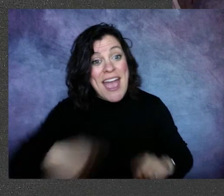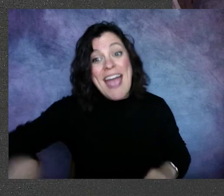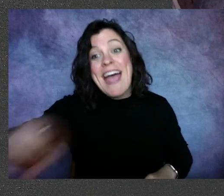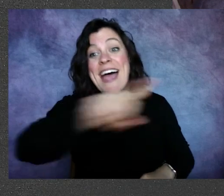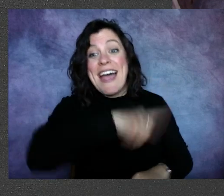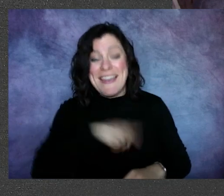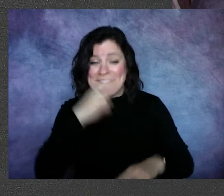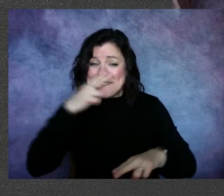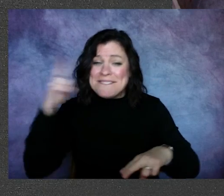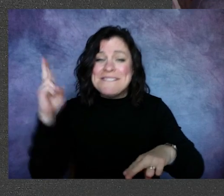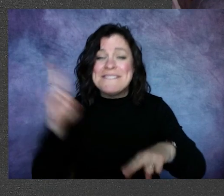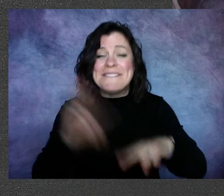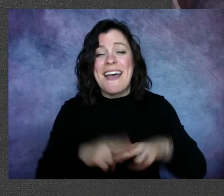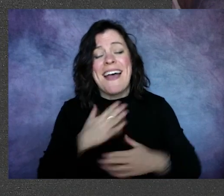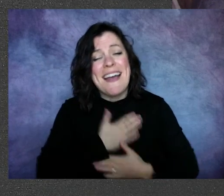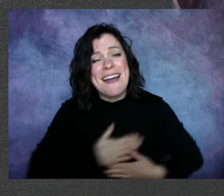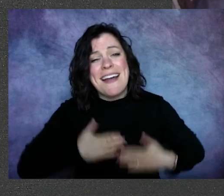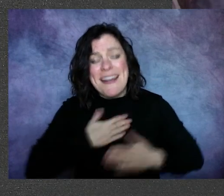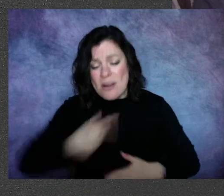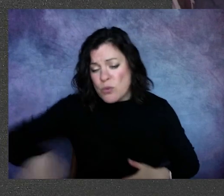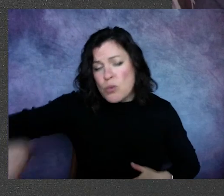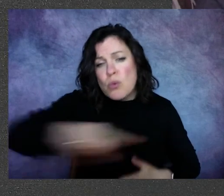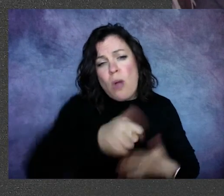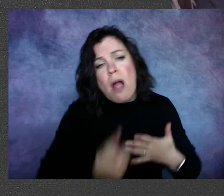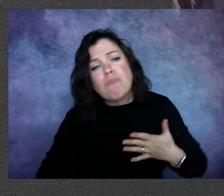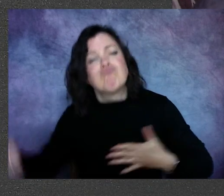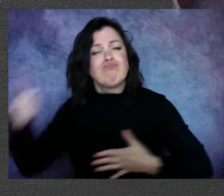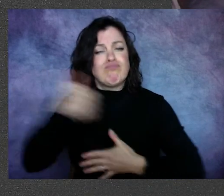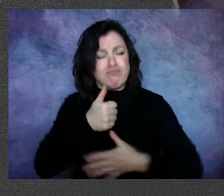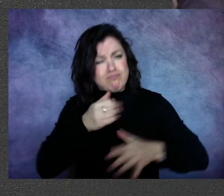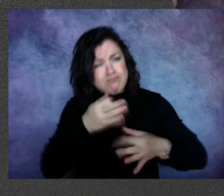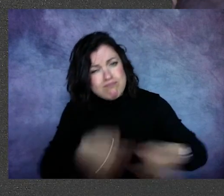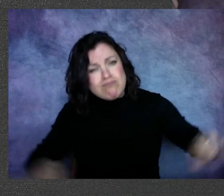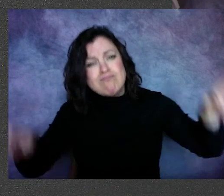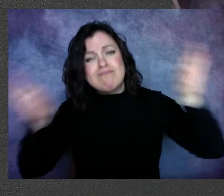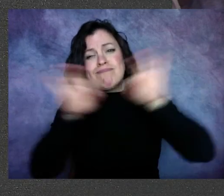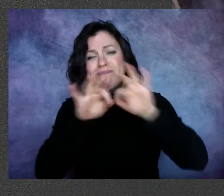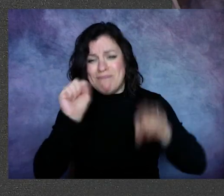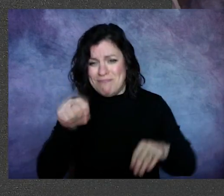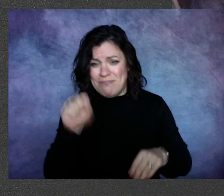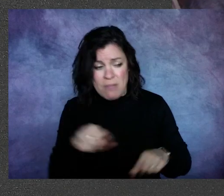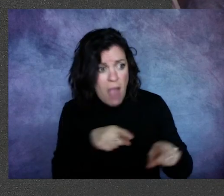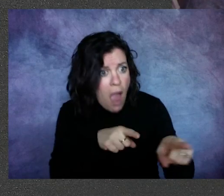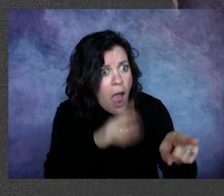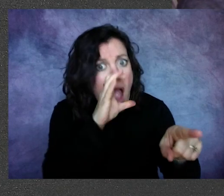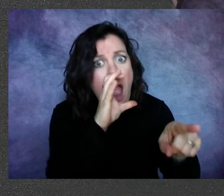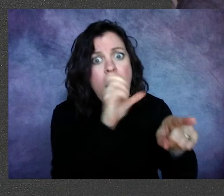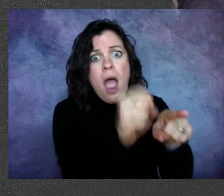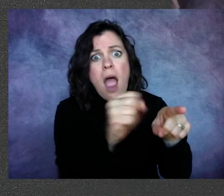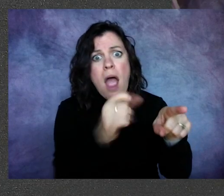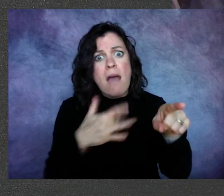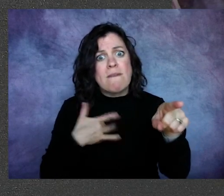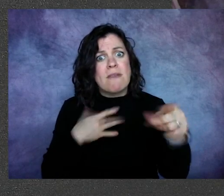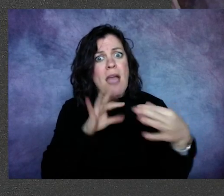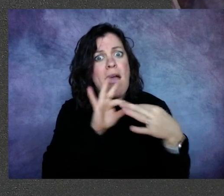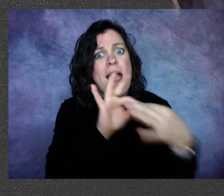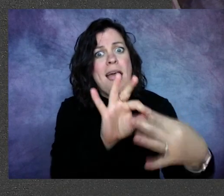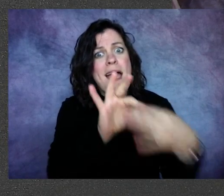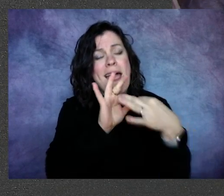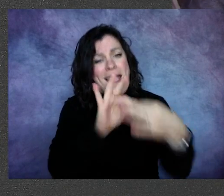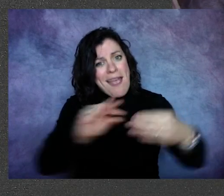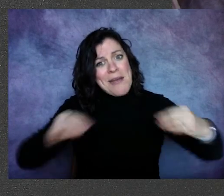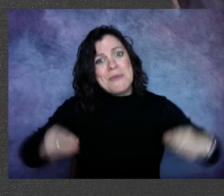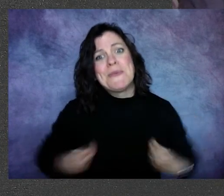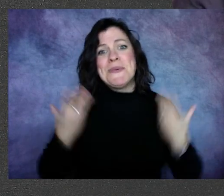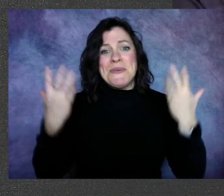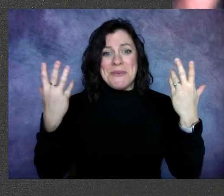Are so fun. Everyone is number one. One that you can relate to, can